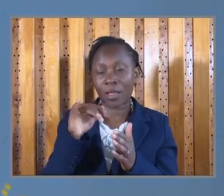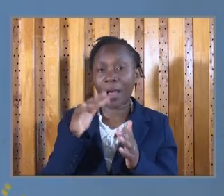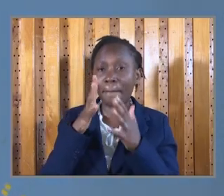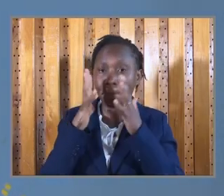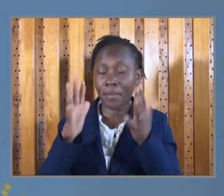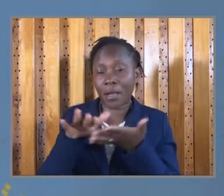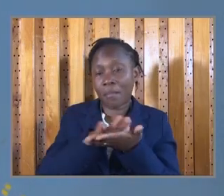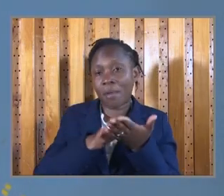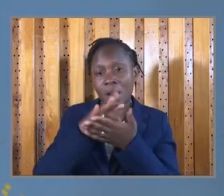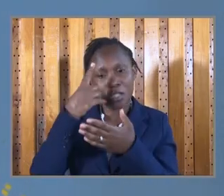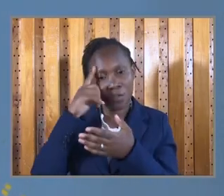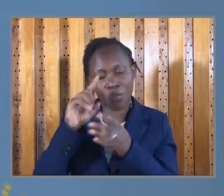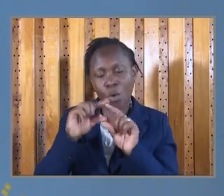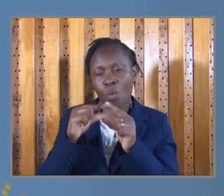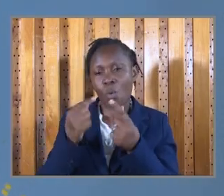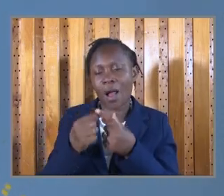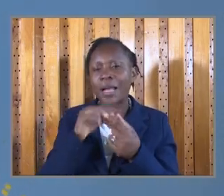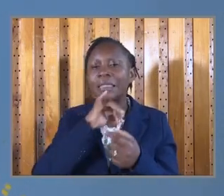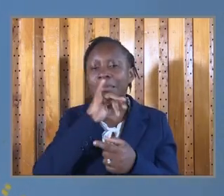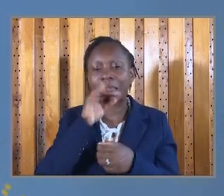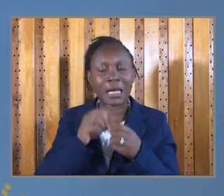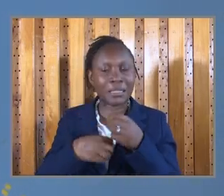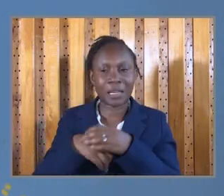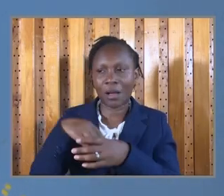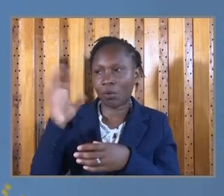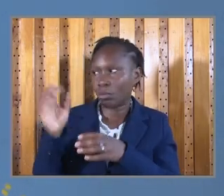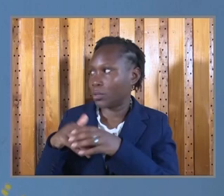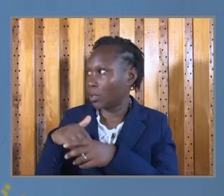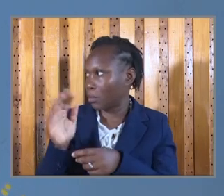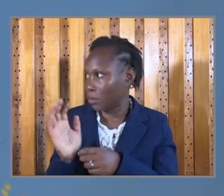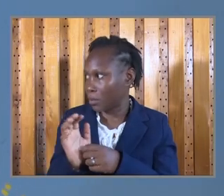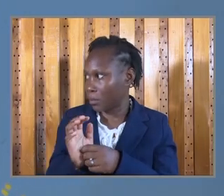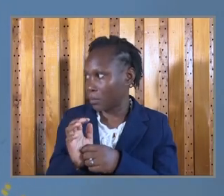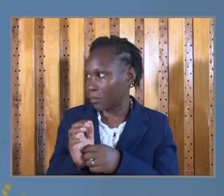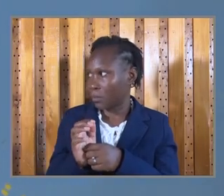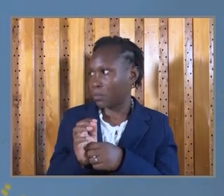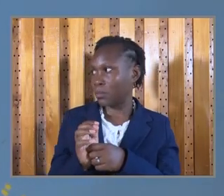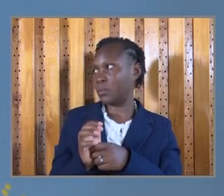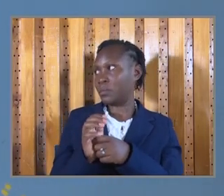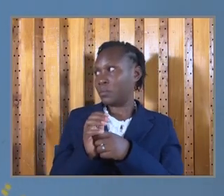where clean solutions do exist. And they are